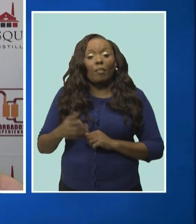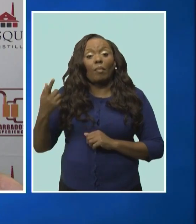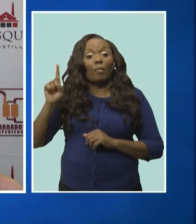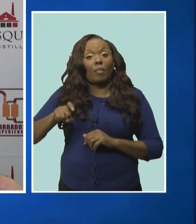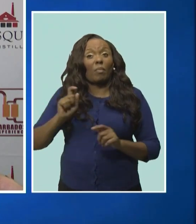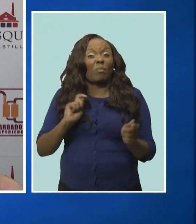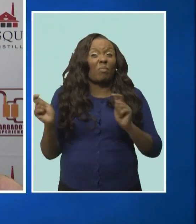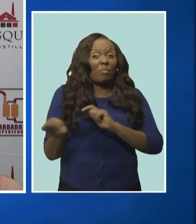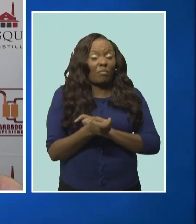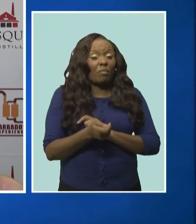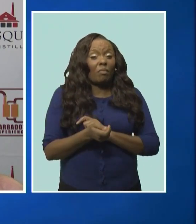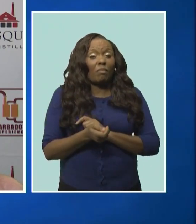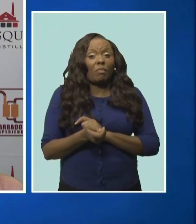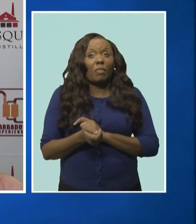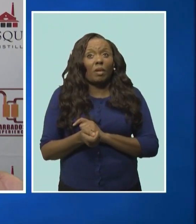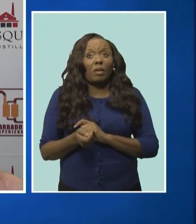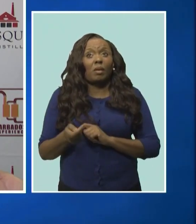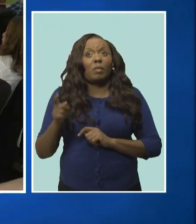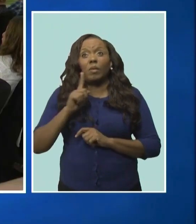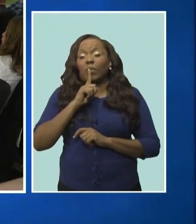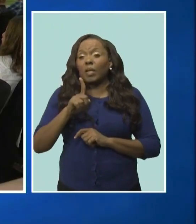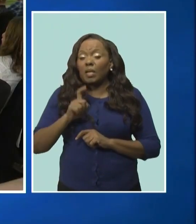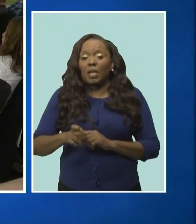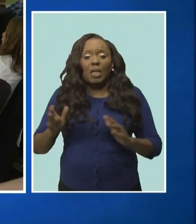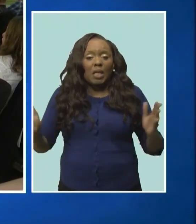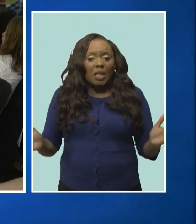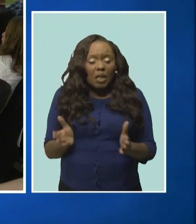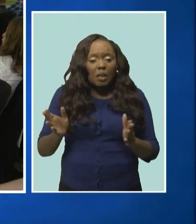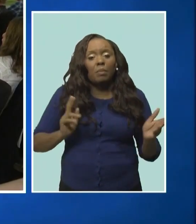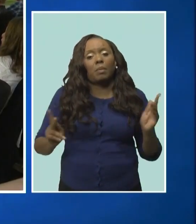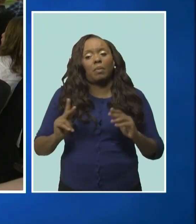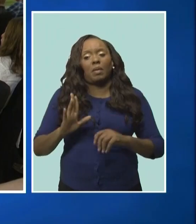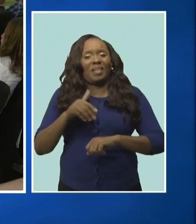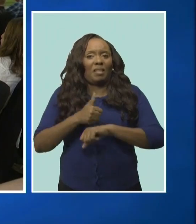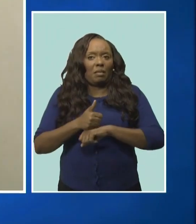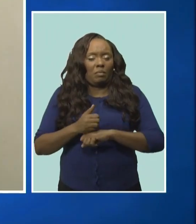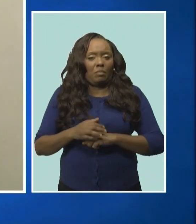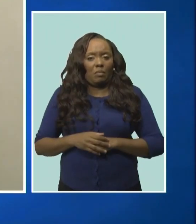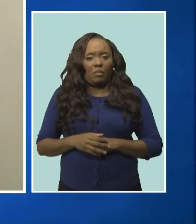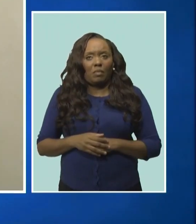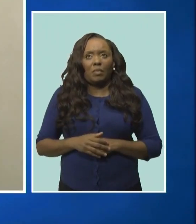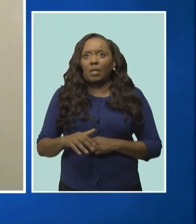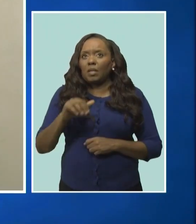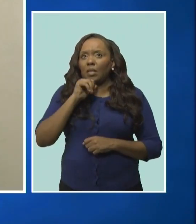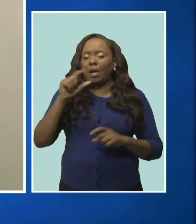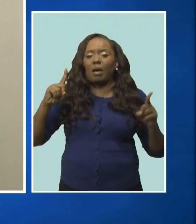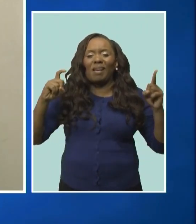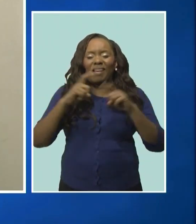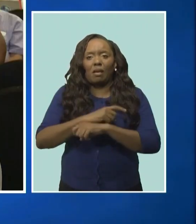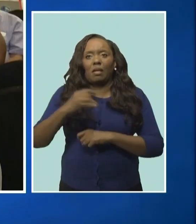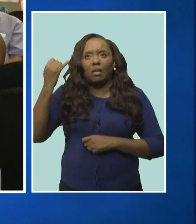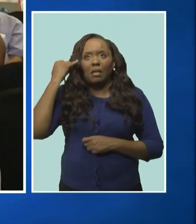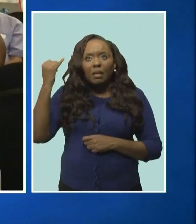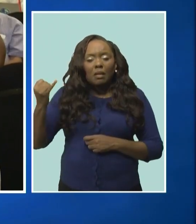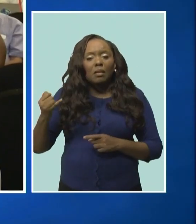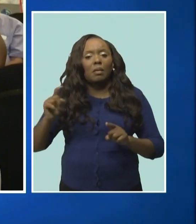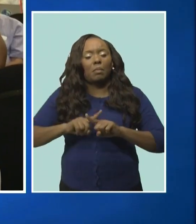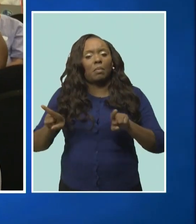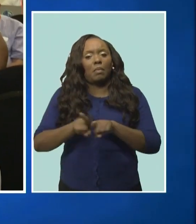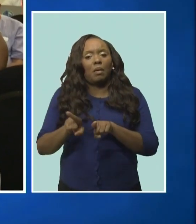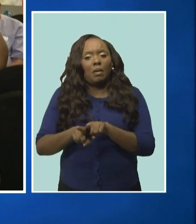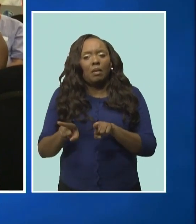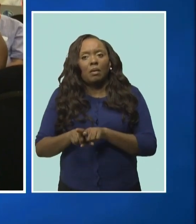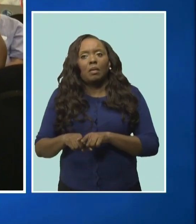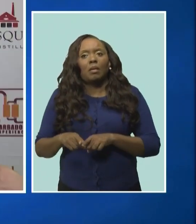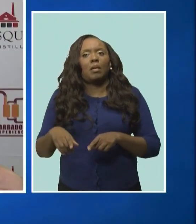And of course, we're getting behind. He says it's not a complex issue as there's a Geographic Identification Act in place in